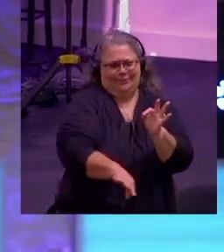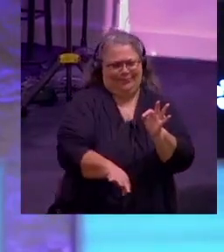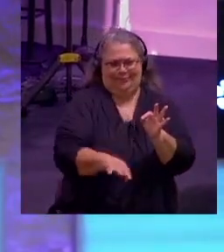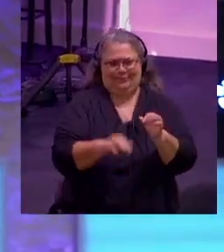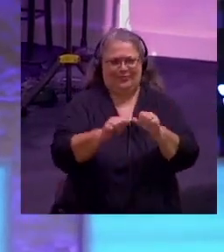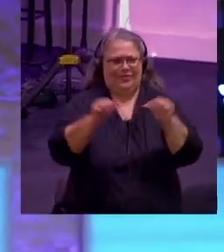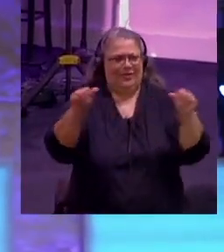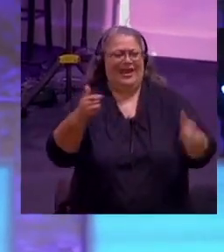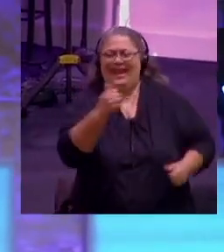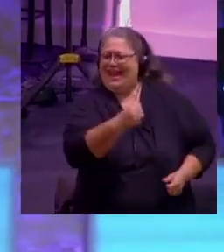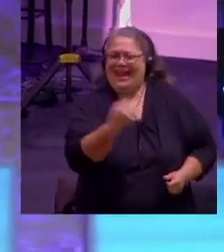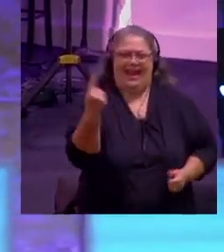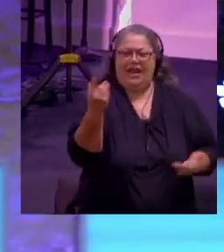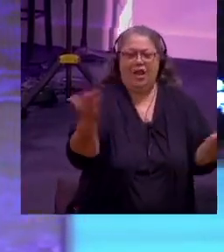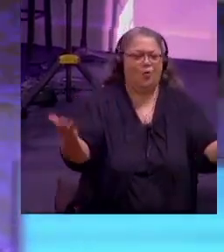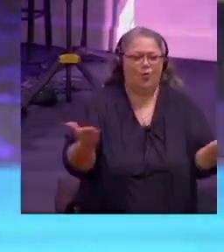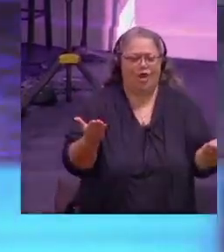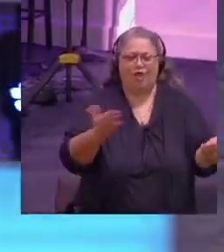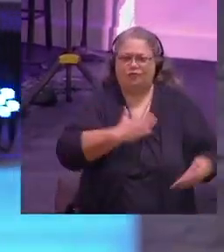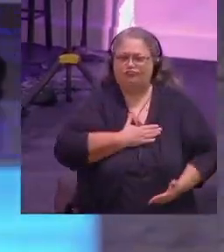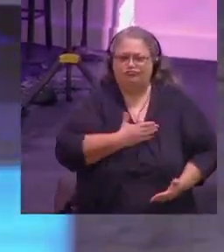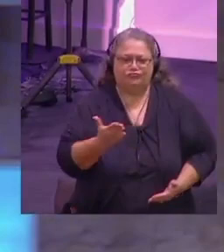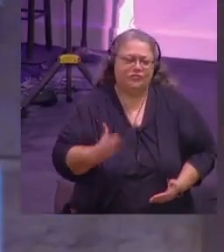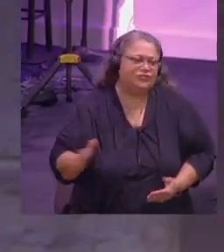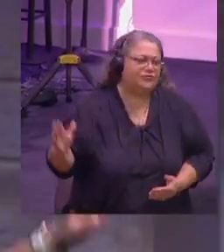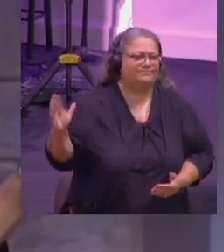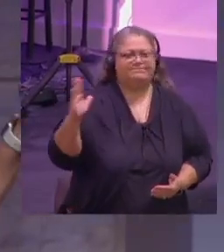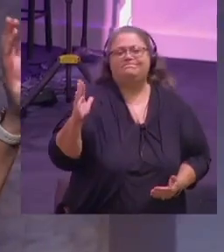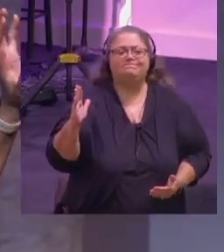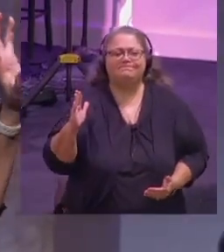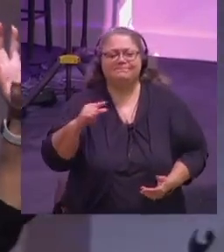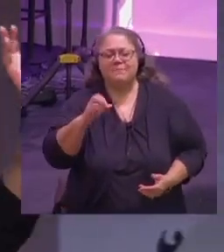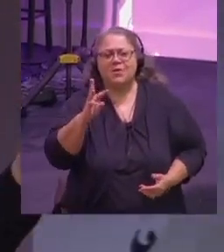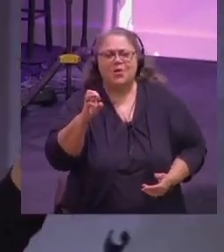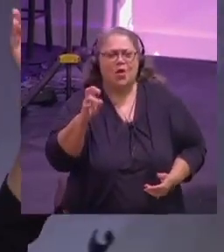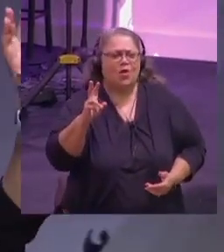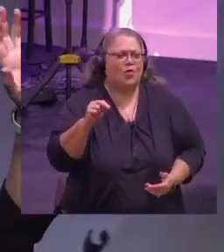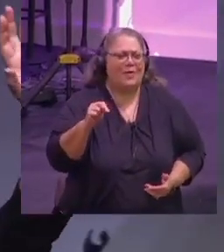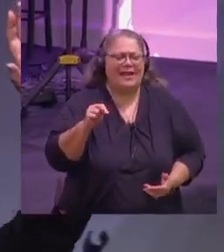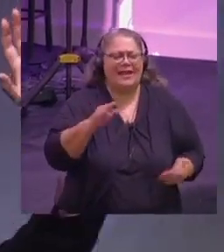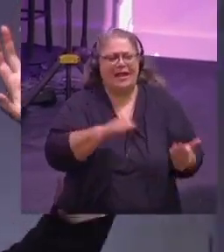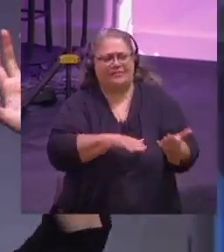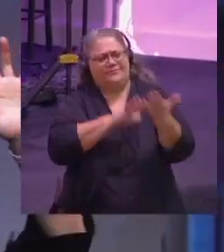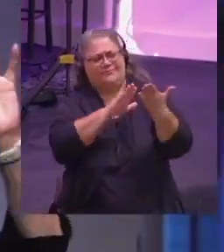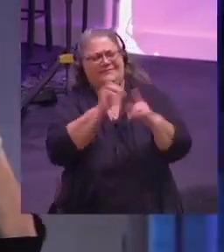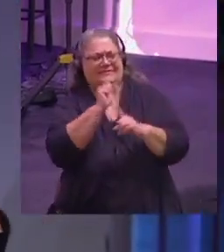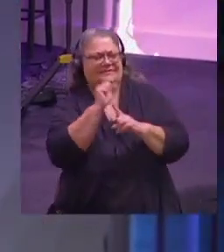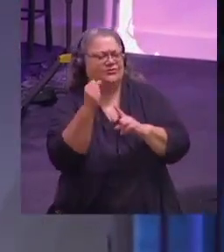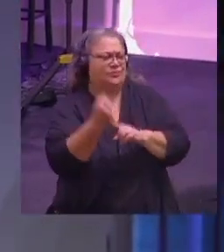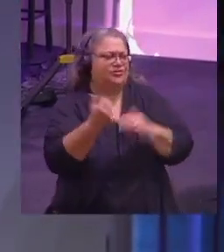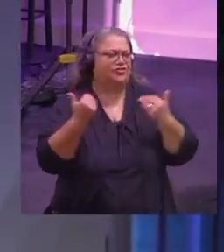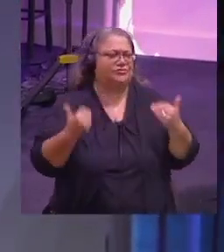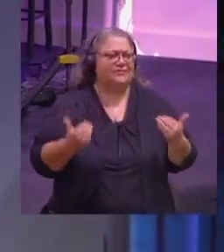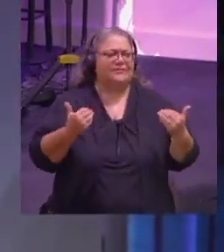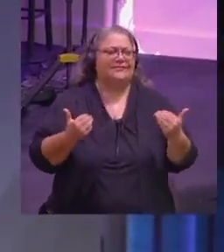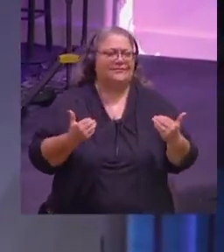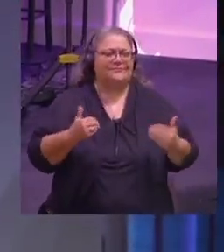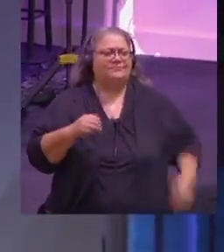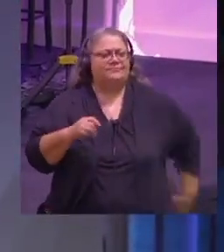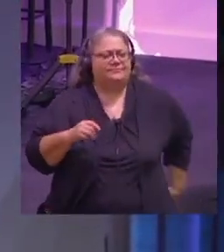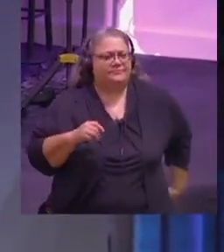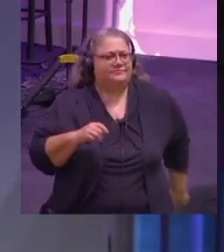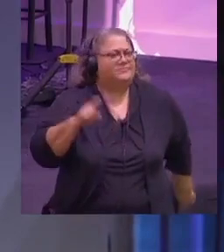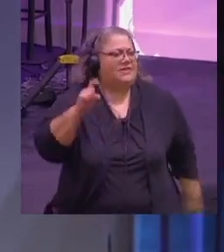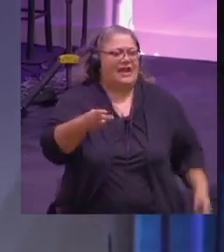there anybody here this morning who would be willing to raise their hand and say, Gwen, I am facing a situation right now and I need the